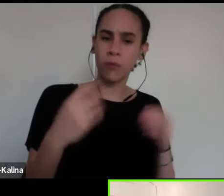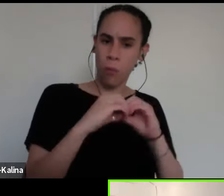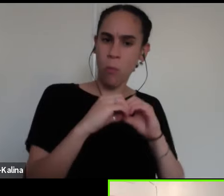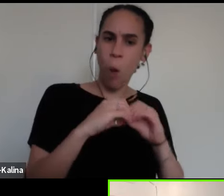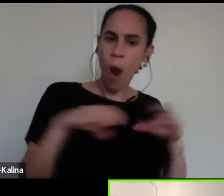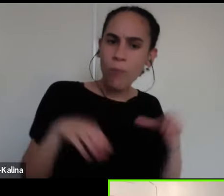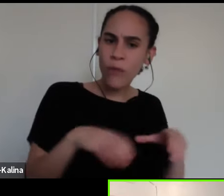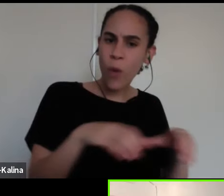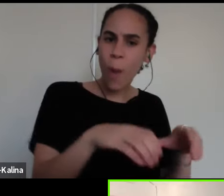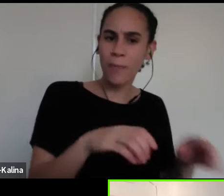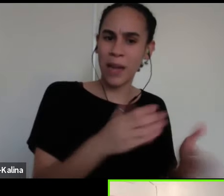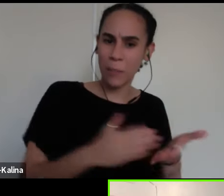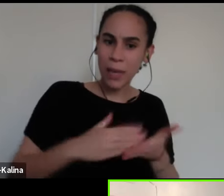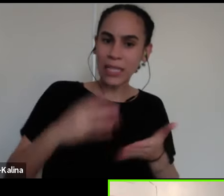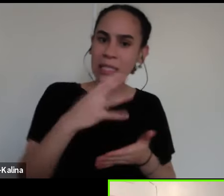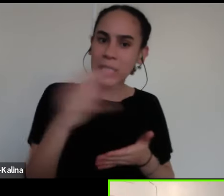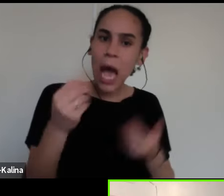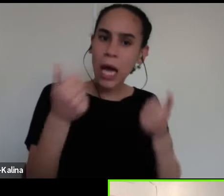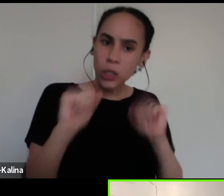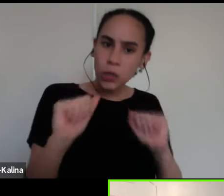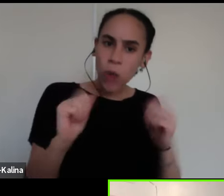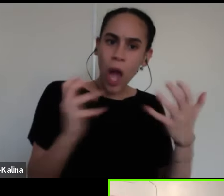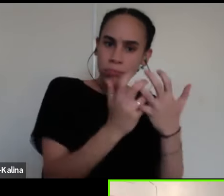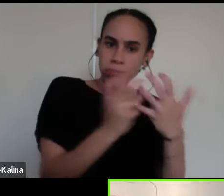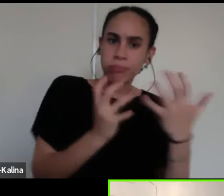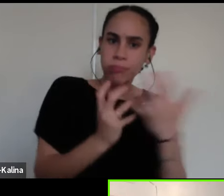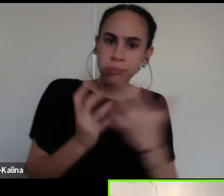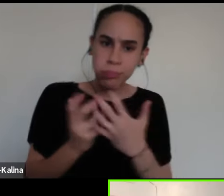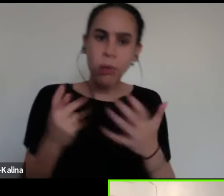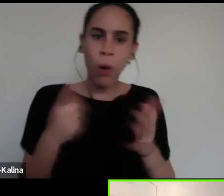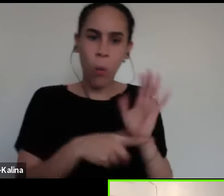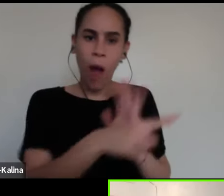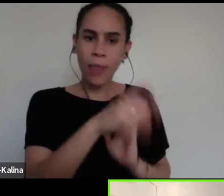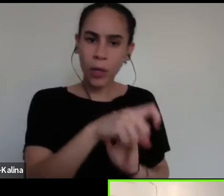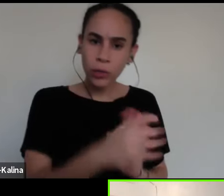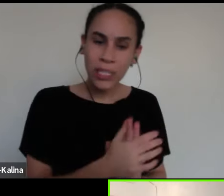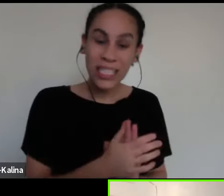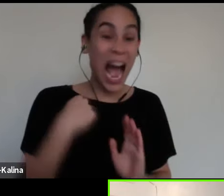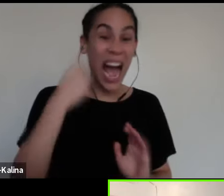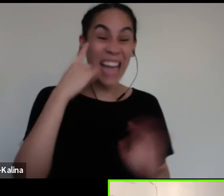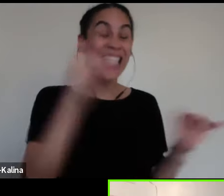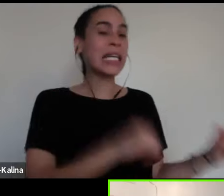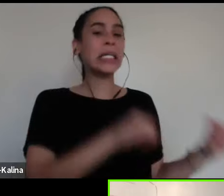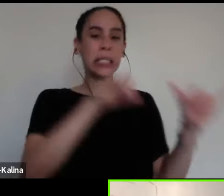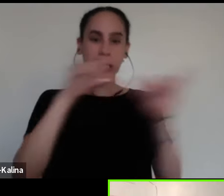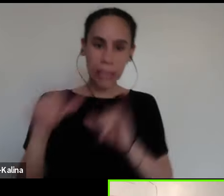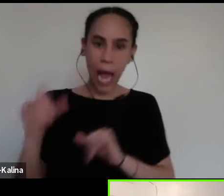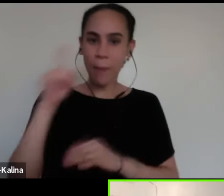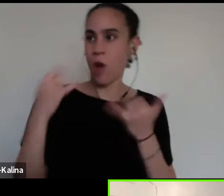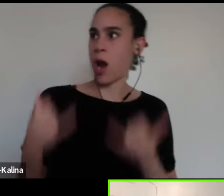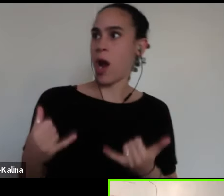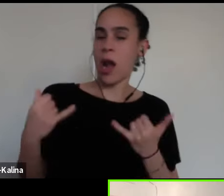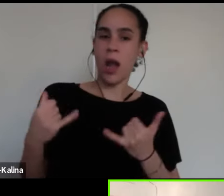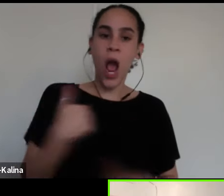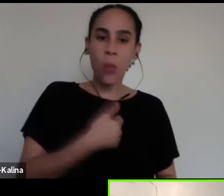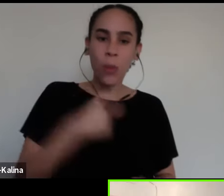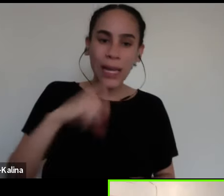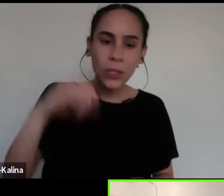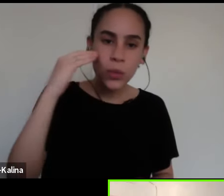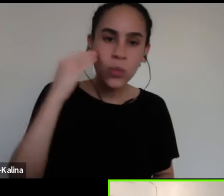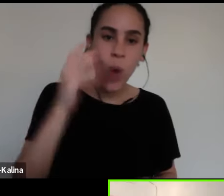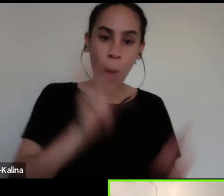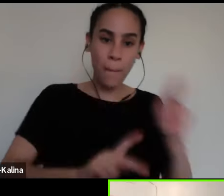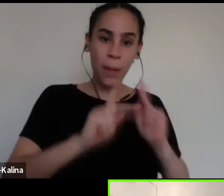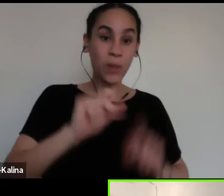you just make do, you sort of make that accommodation. And I think the same is true here. We need to know that folks don't have